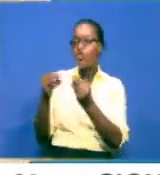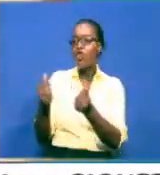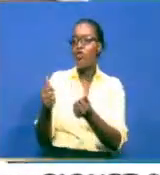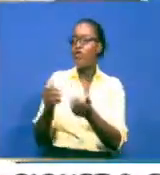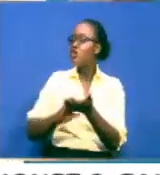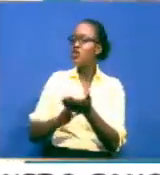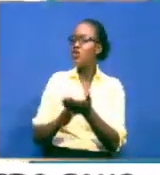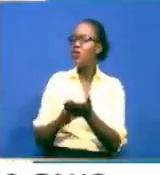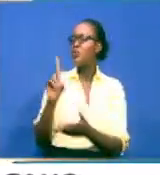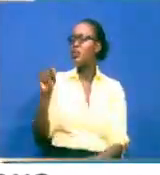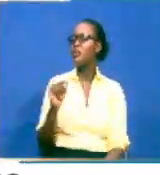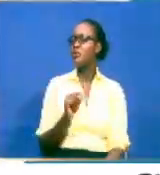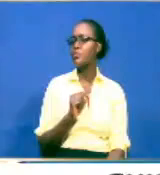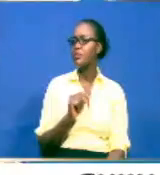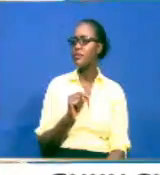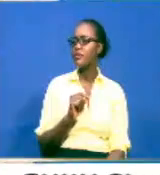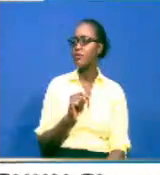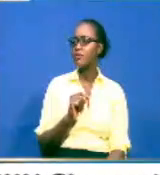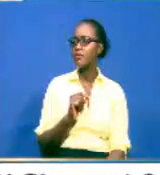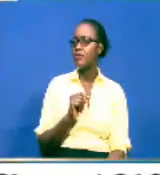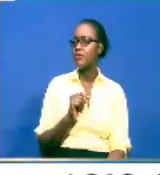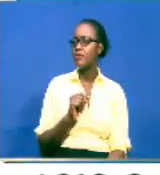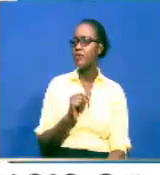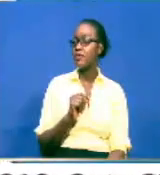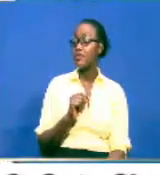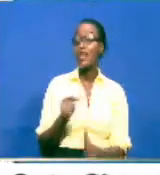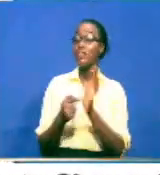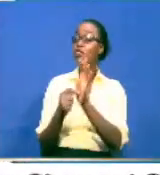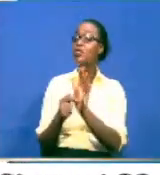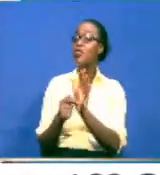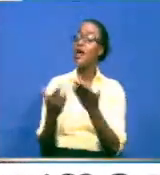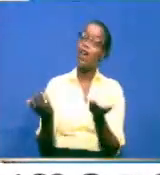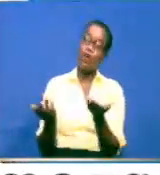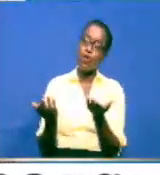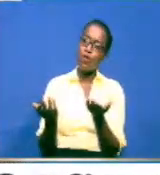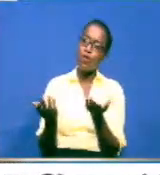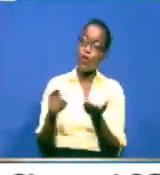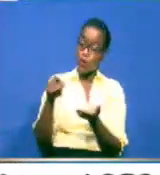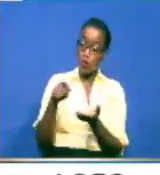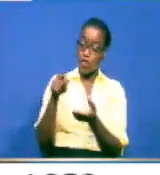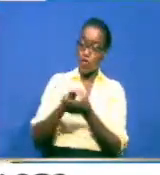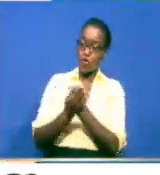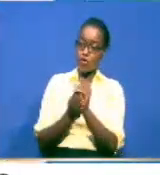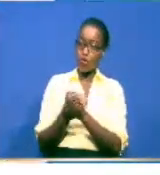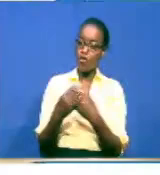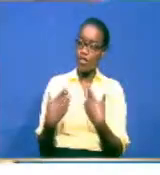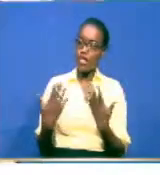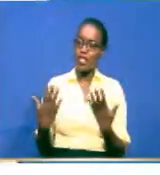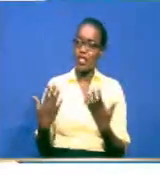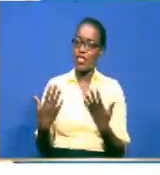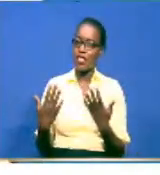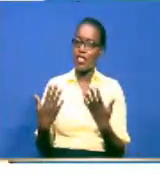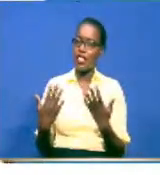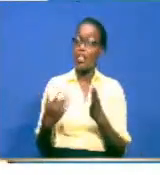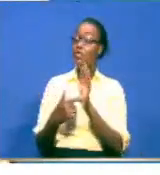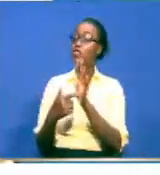Mm-hmm. So I want to say that I went and I demonstrated how we need to wash our hands. Yes. I actually demonstrated